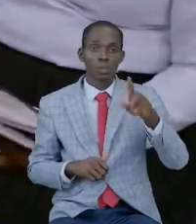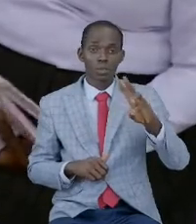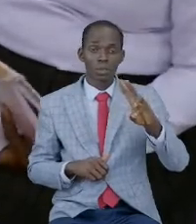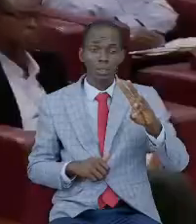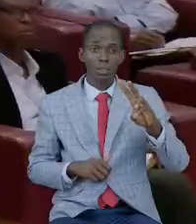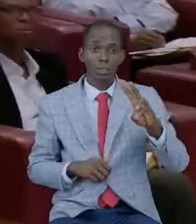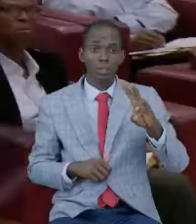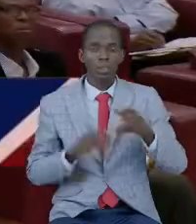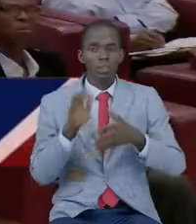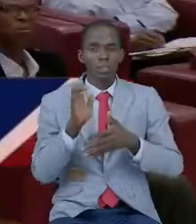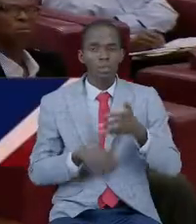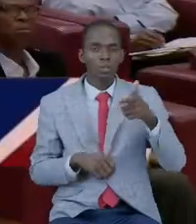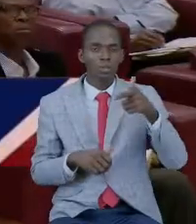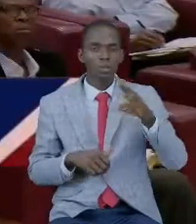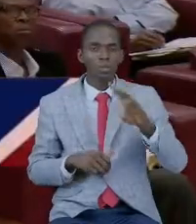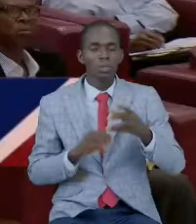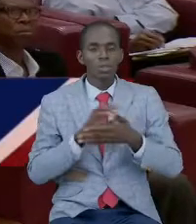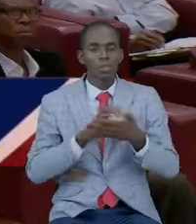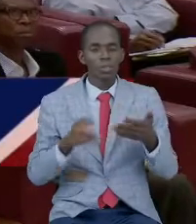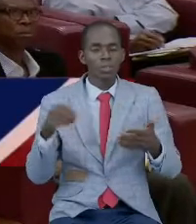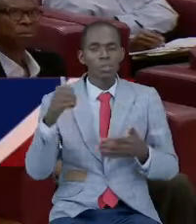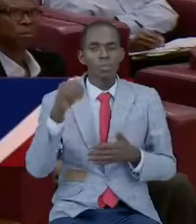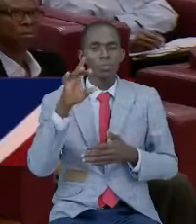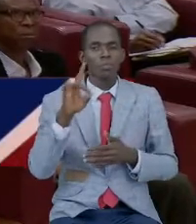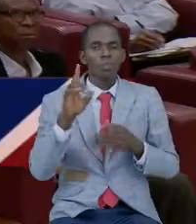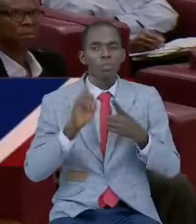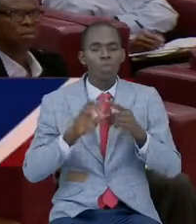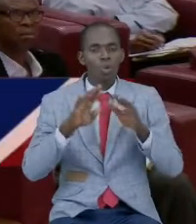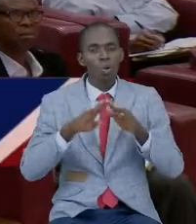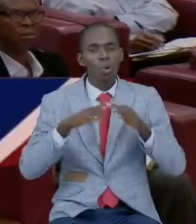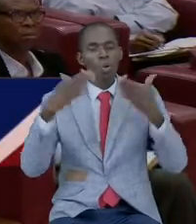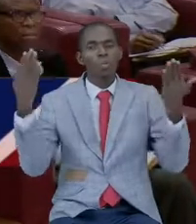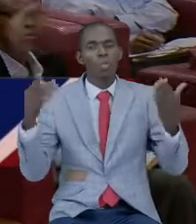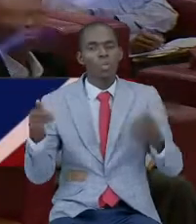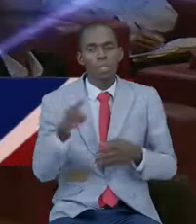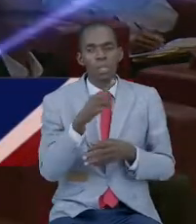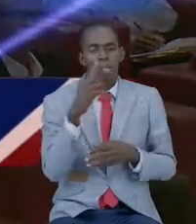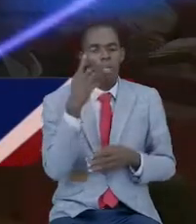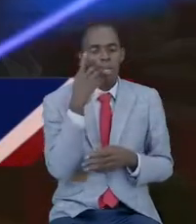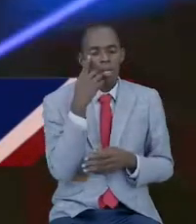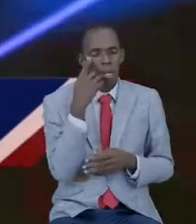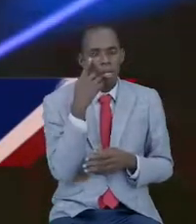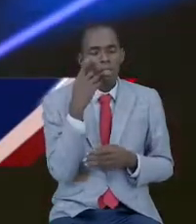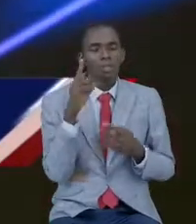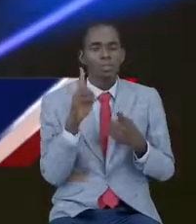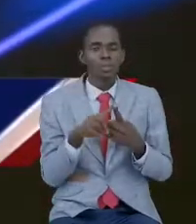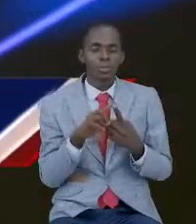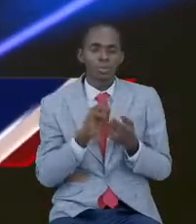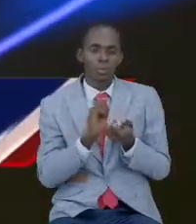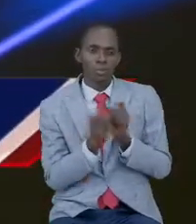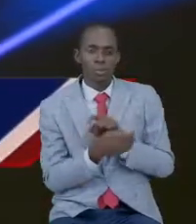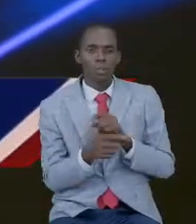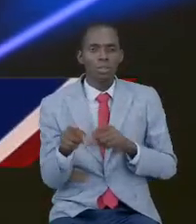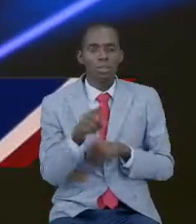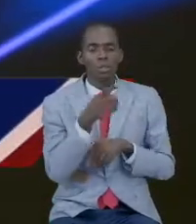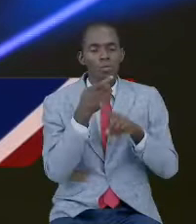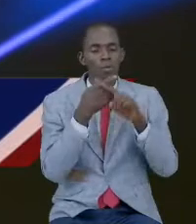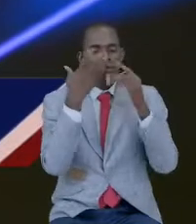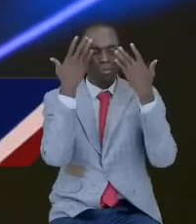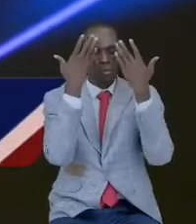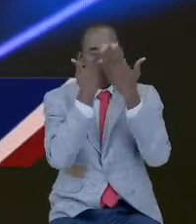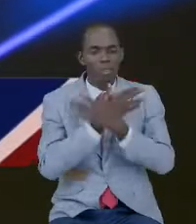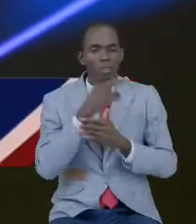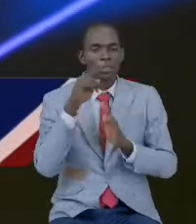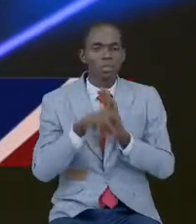26 verse 18, to open their eyes, to turn them from darkness to